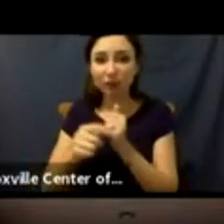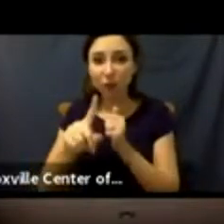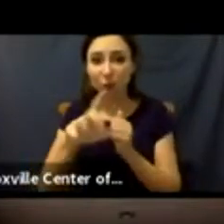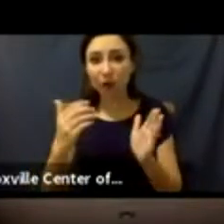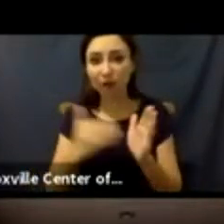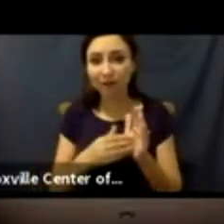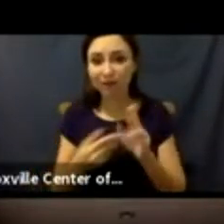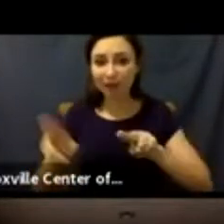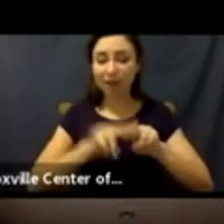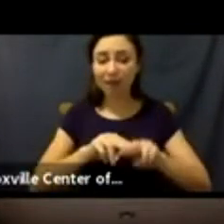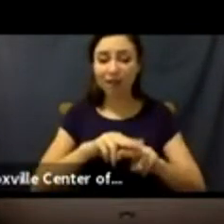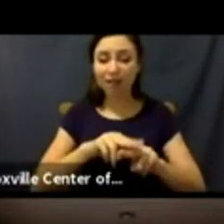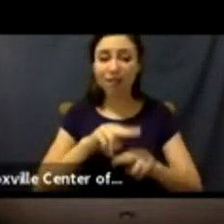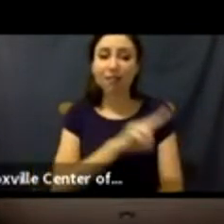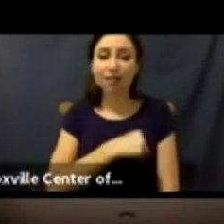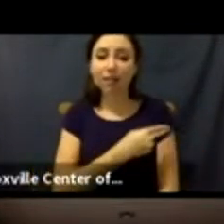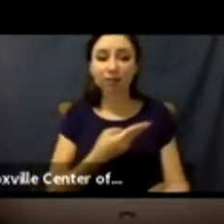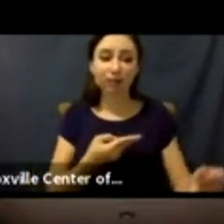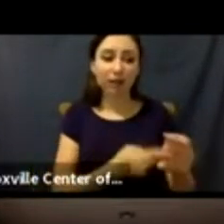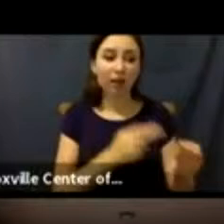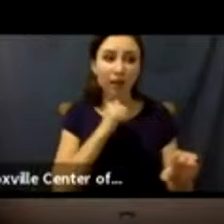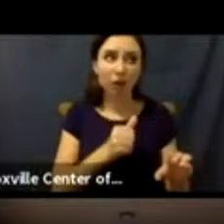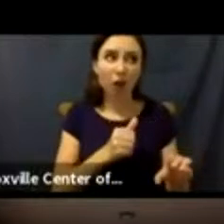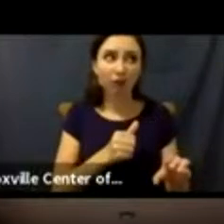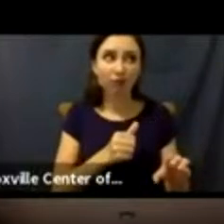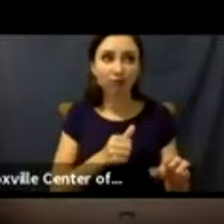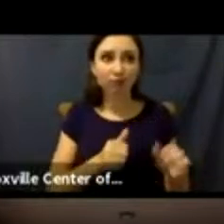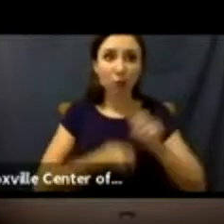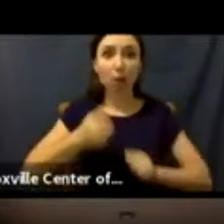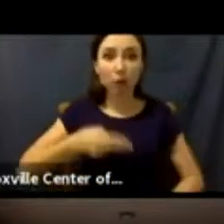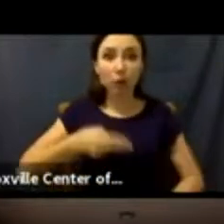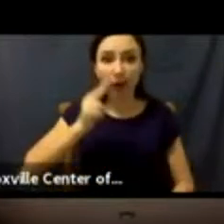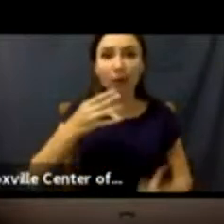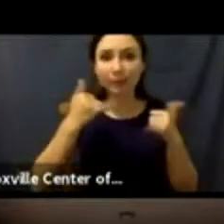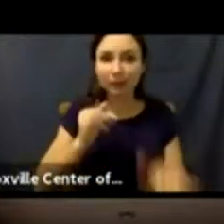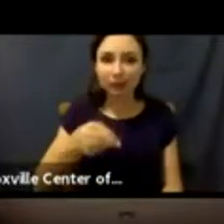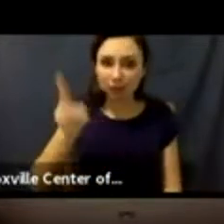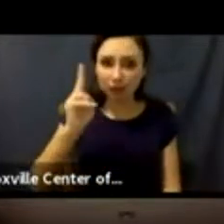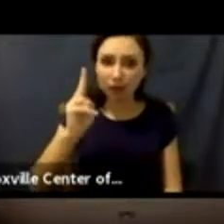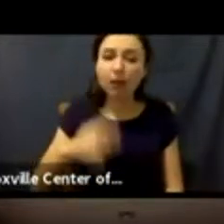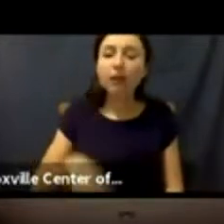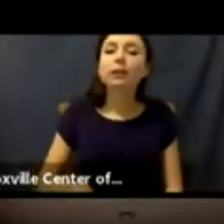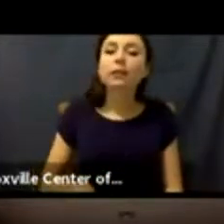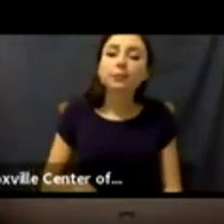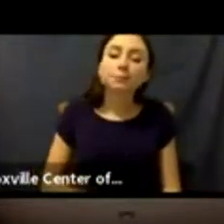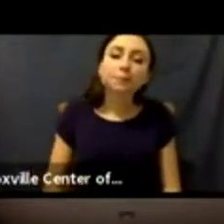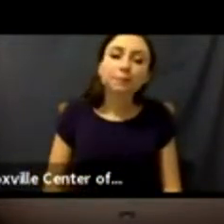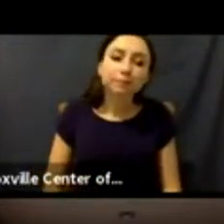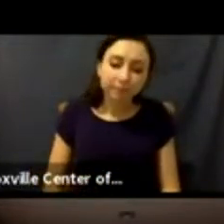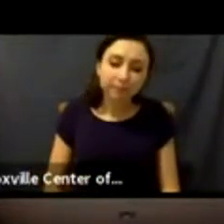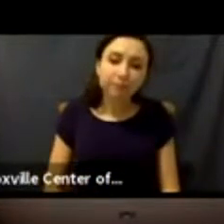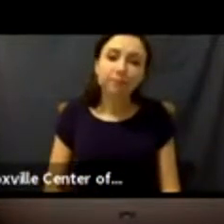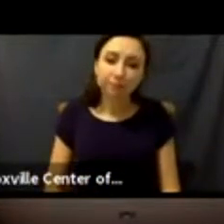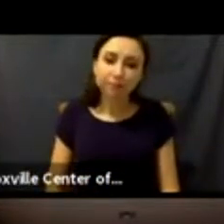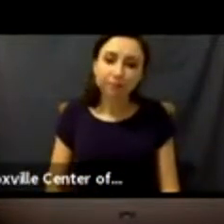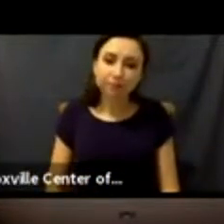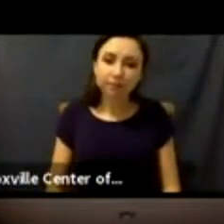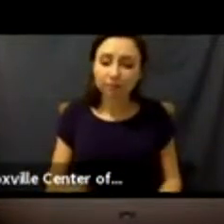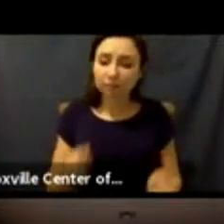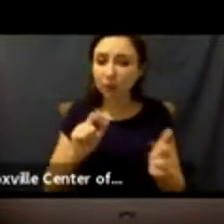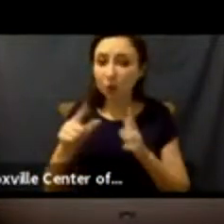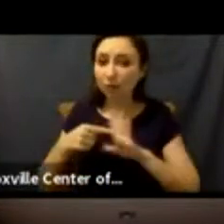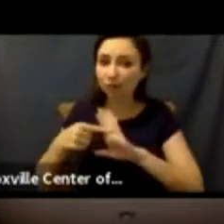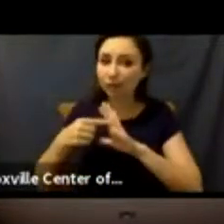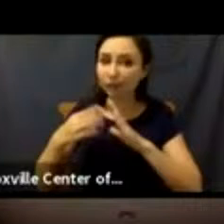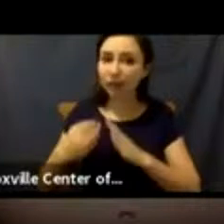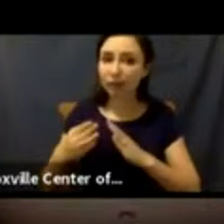are not the highest they've been, but they're high. And, so most of all our indicators except